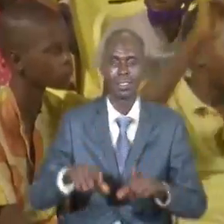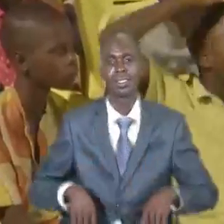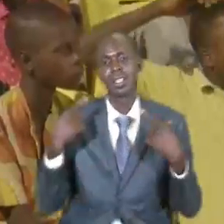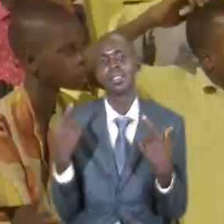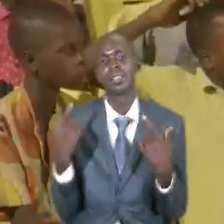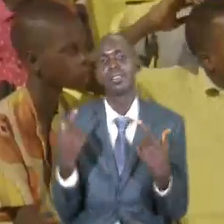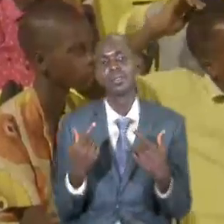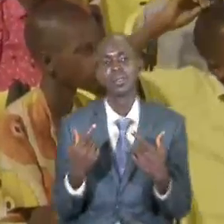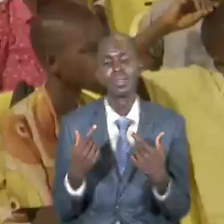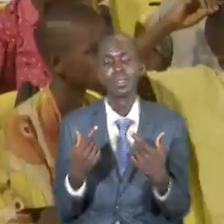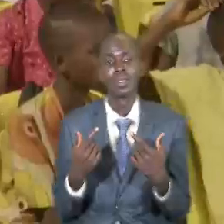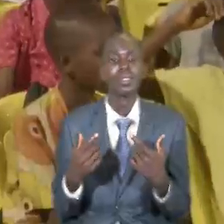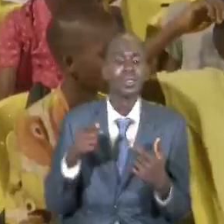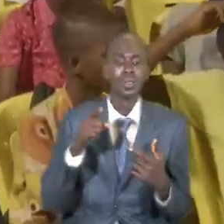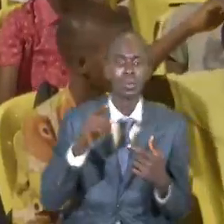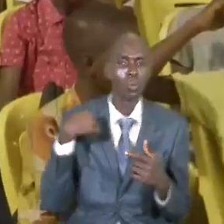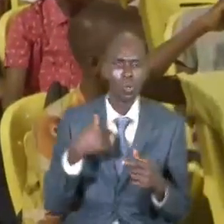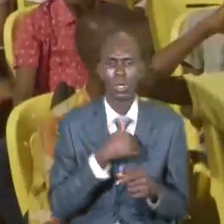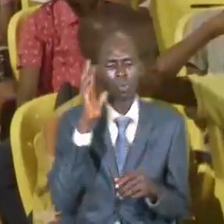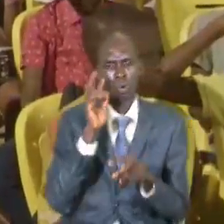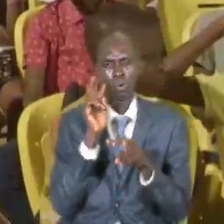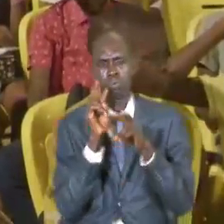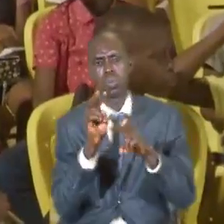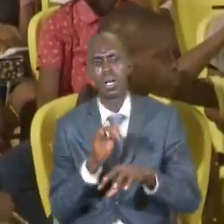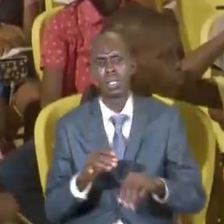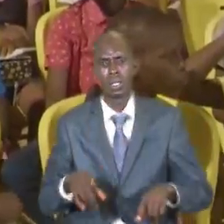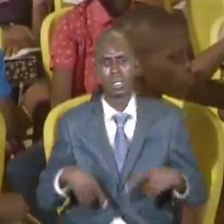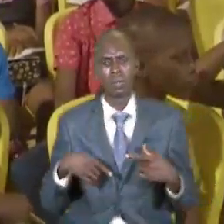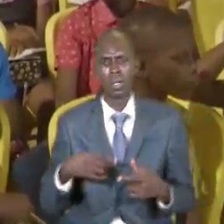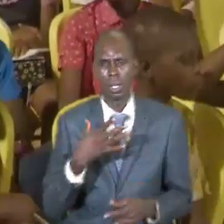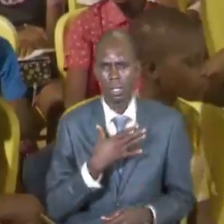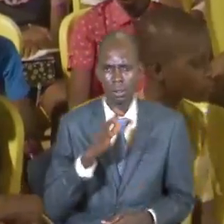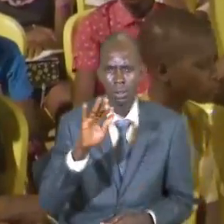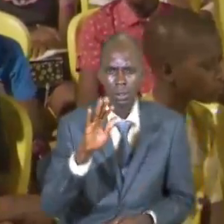life and we'll say, are you not so-and-so? You say, no.